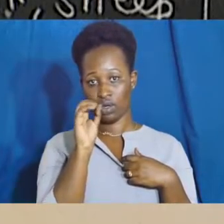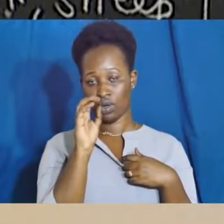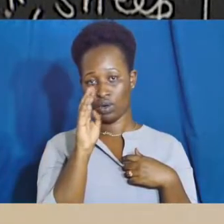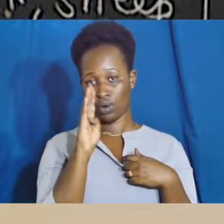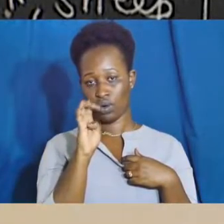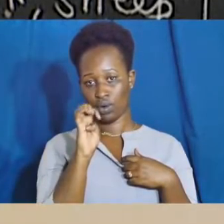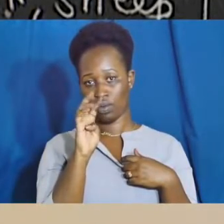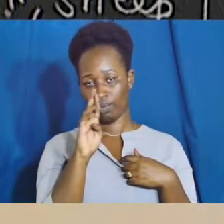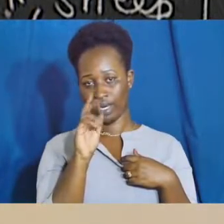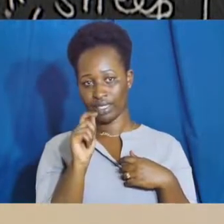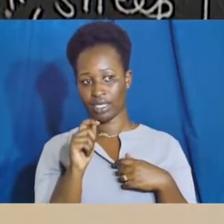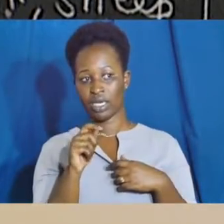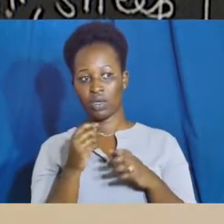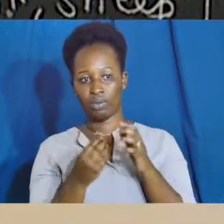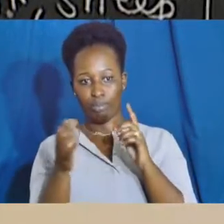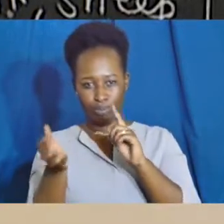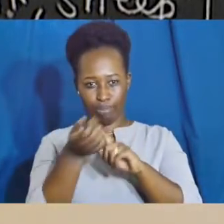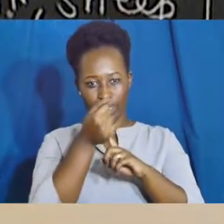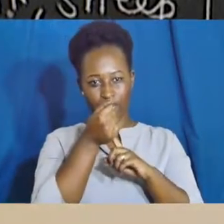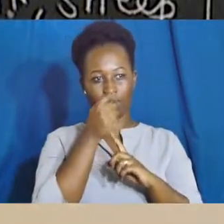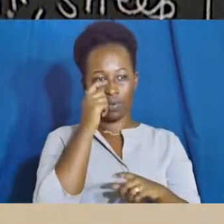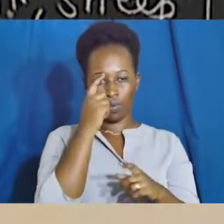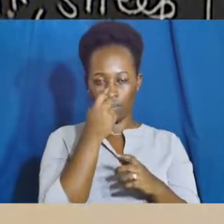the ones which eat plants only.